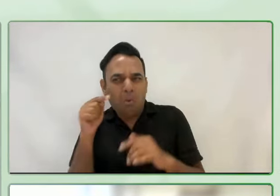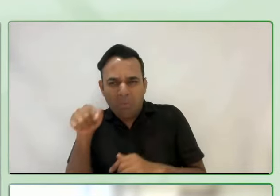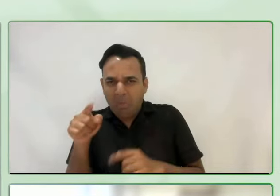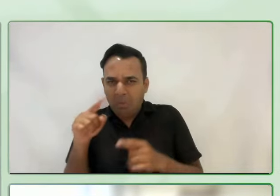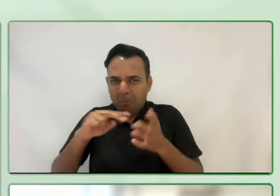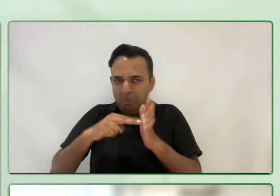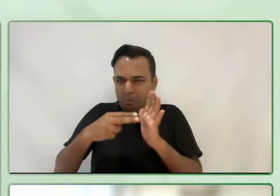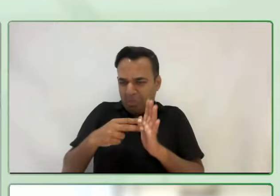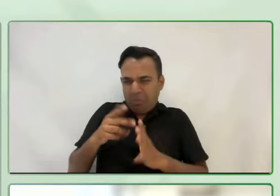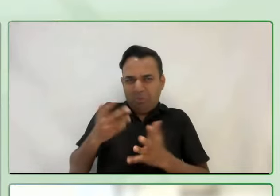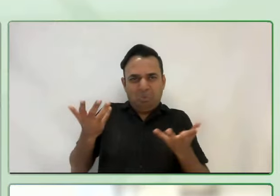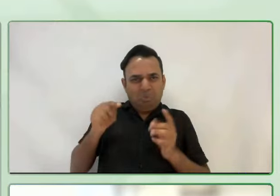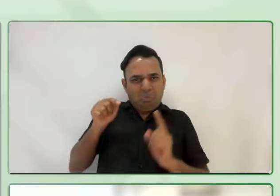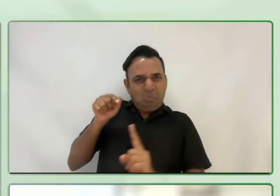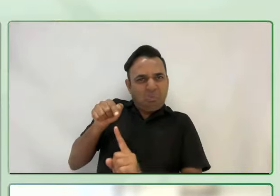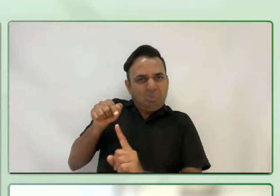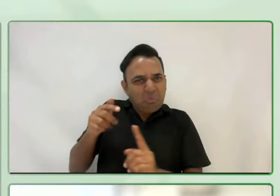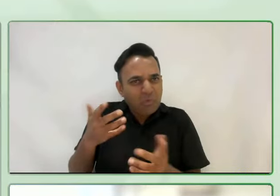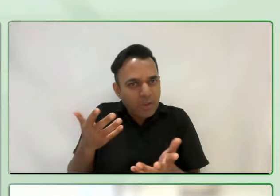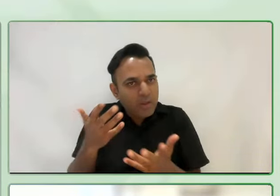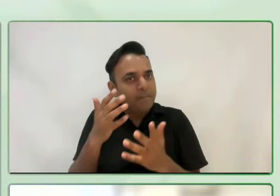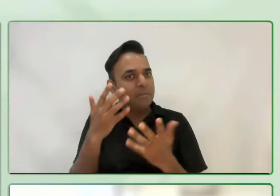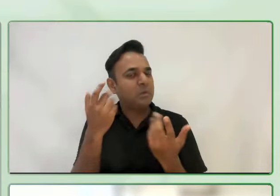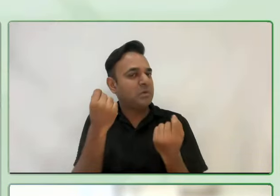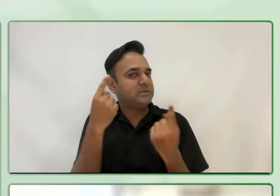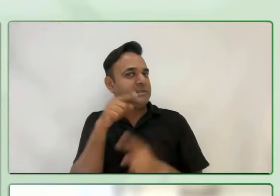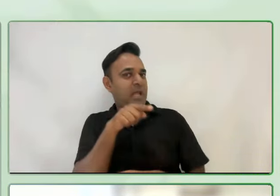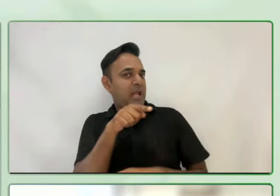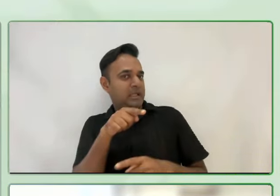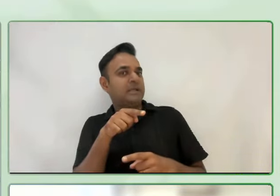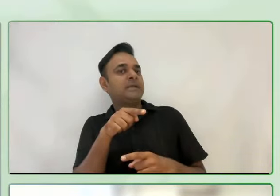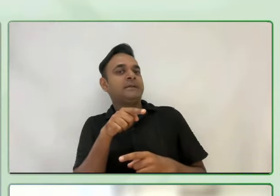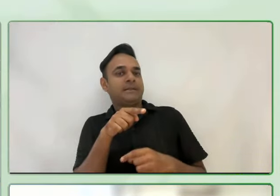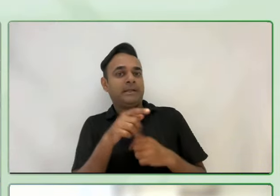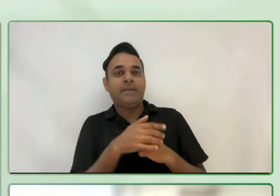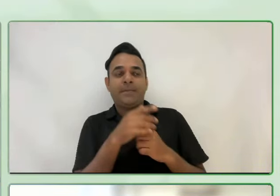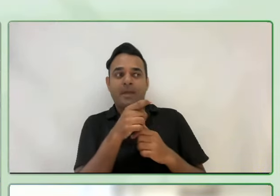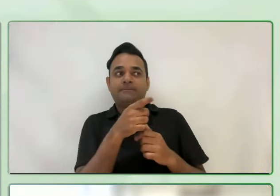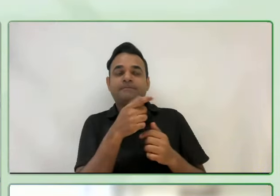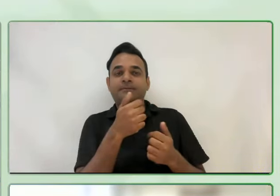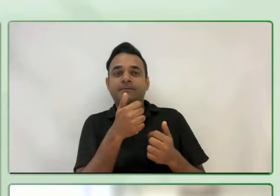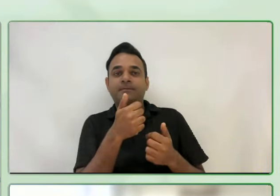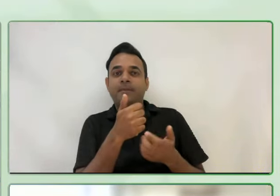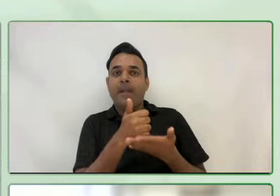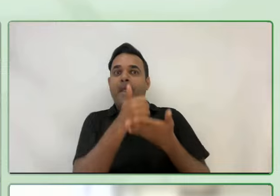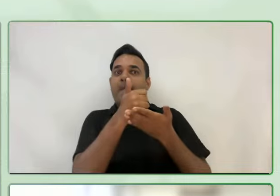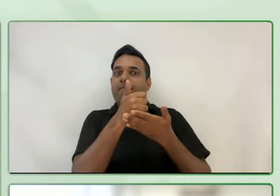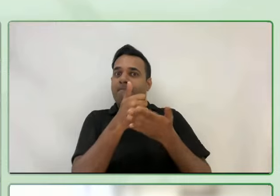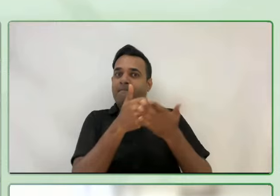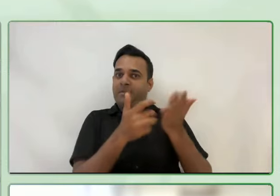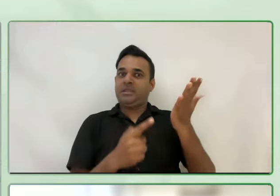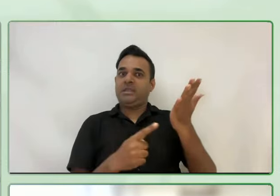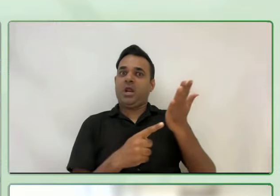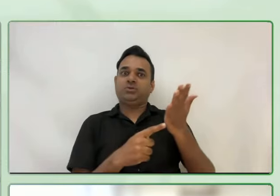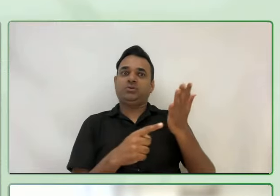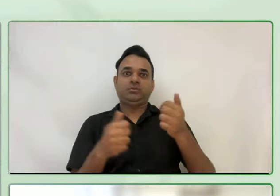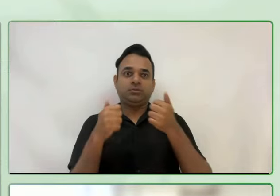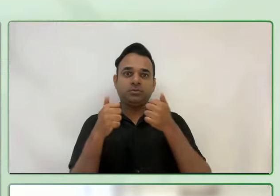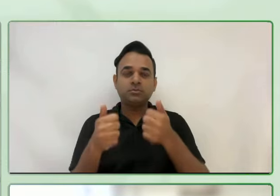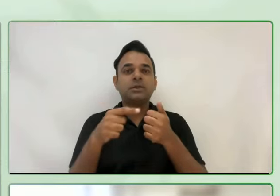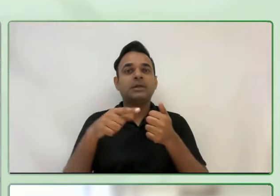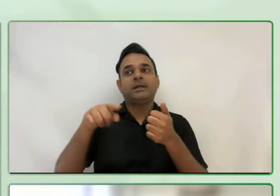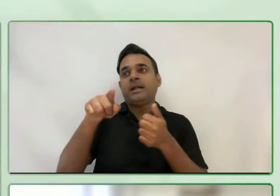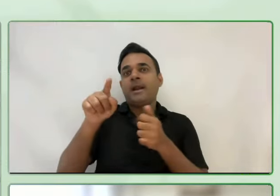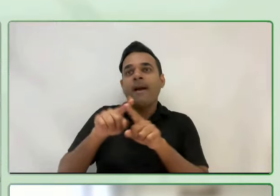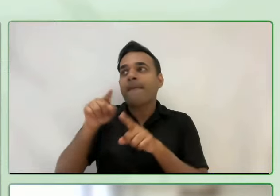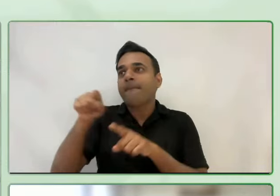GSK that have been setting a standard in terms of proving that you can trust your people and the company doesn't go bankrupt. Can you say a bit more about